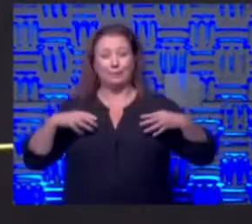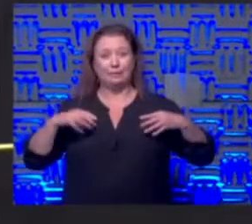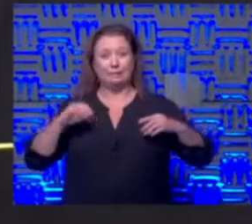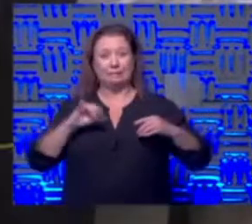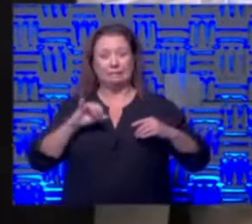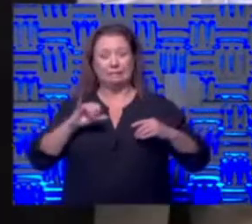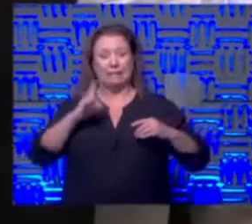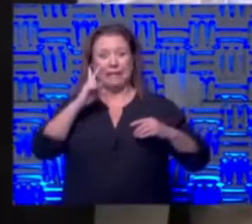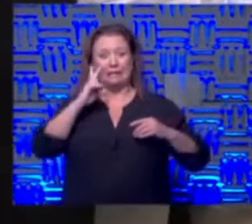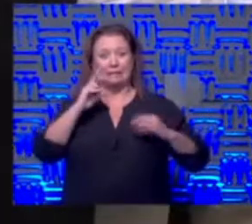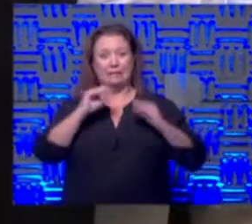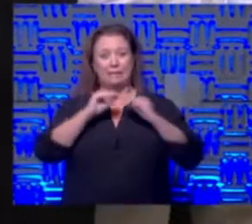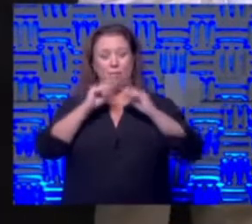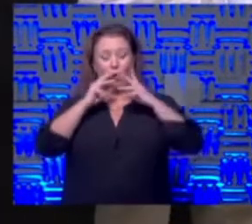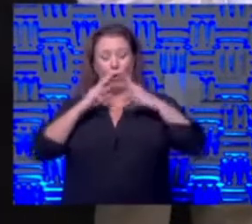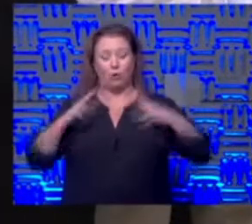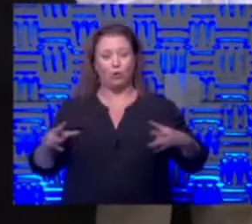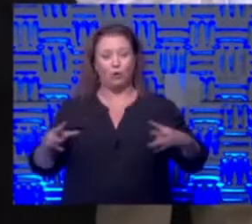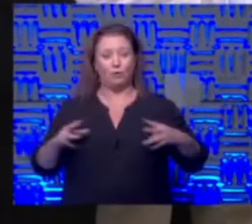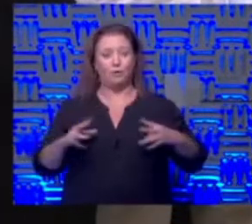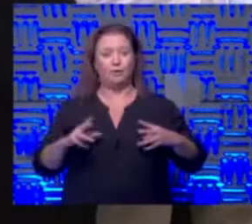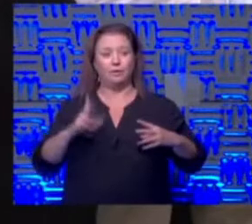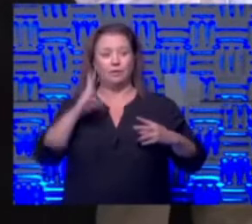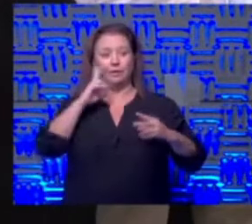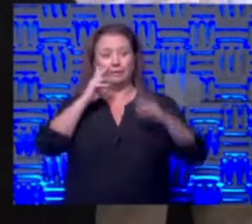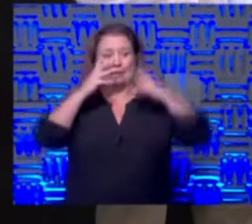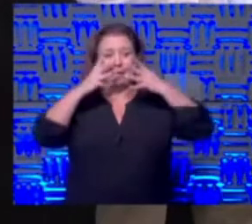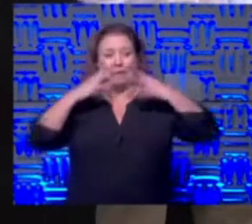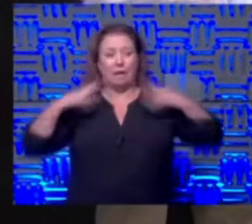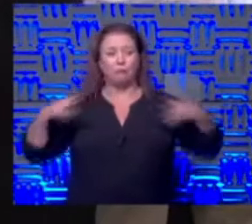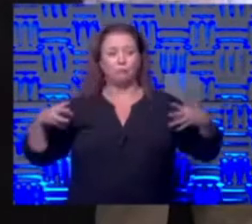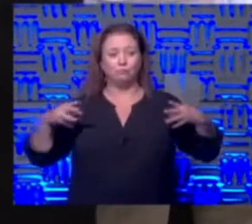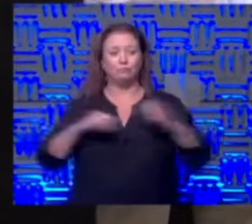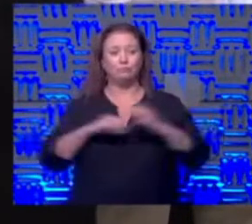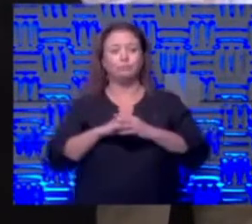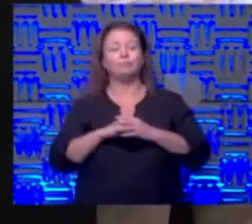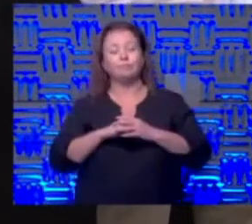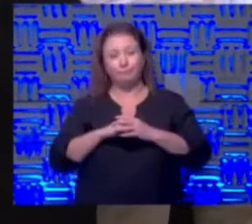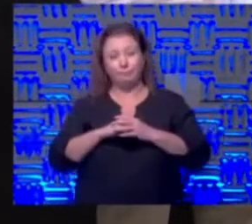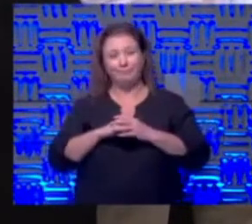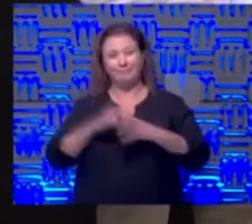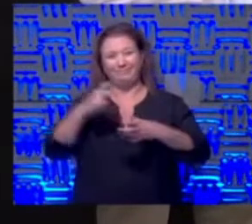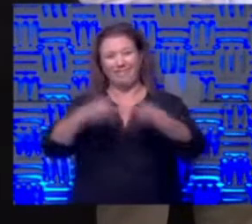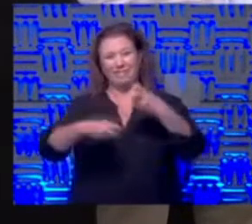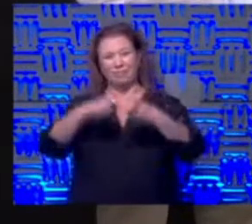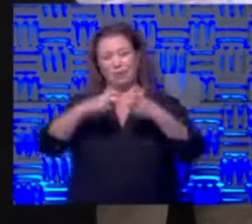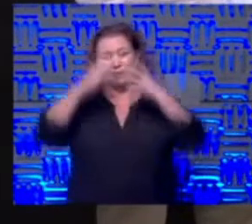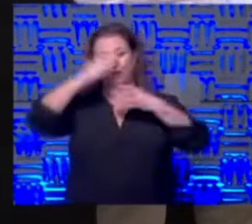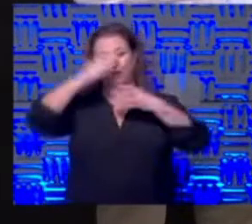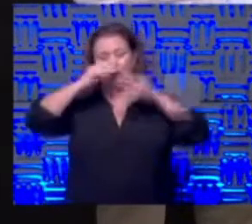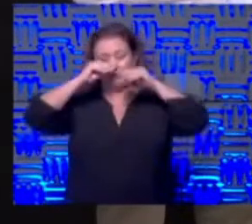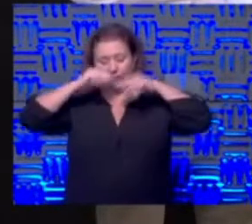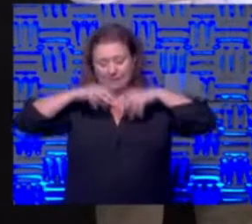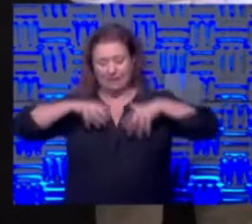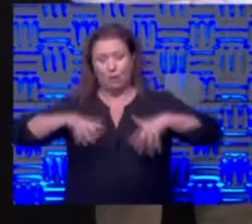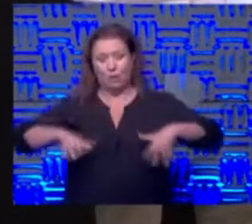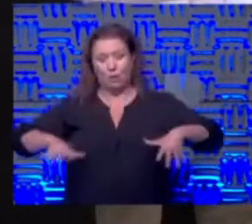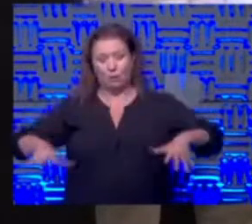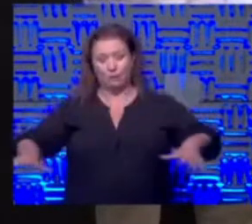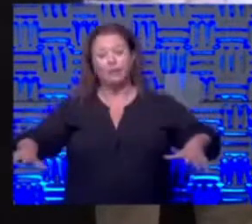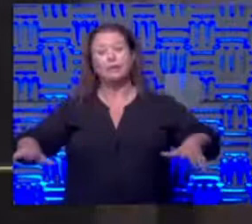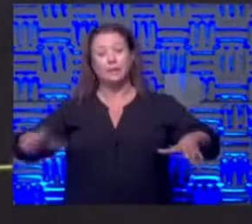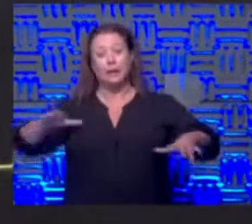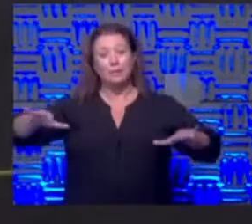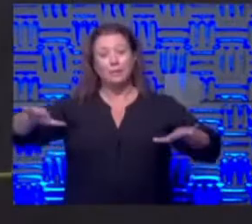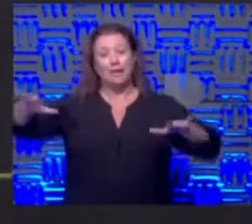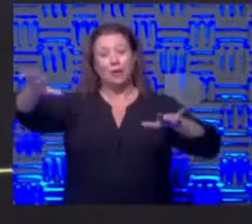Uh-oh, I'm a little more coming out. Dana, how about you? I think it's coming out below. That's the problem with the face shield. It just goes down, still gets into